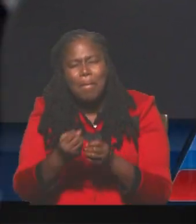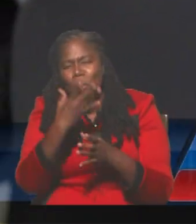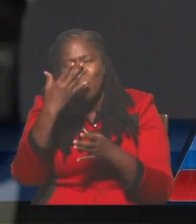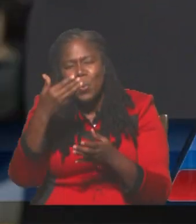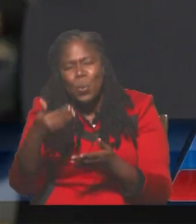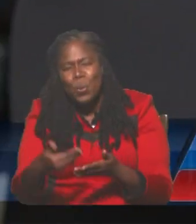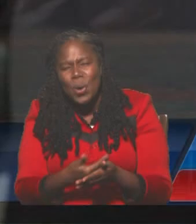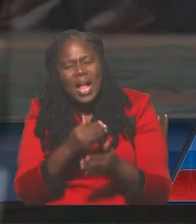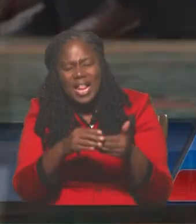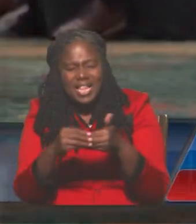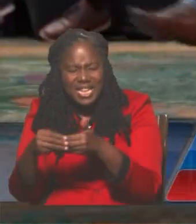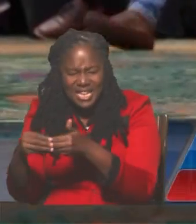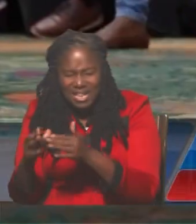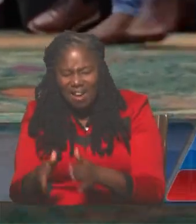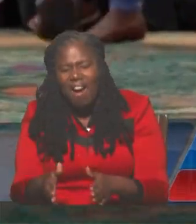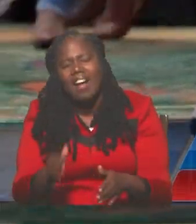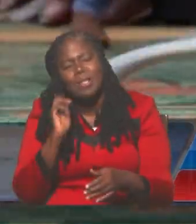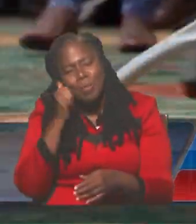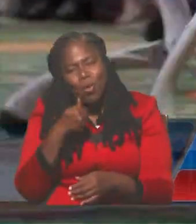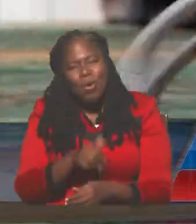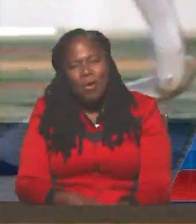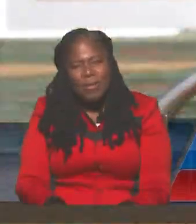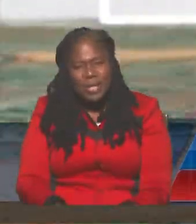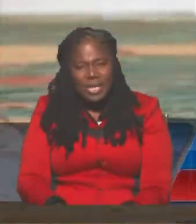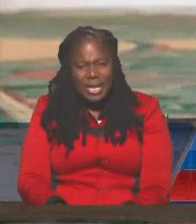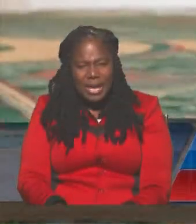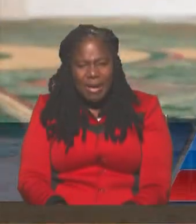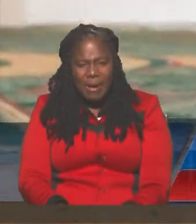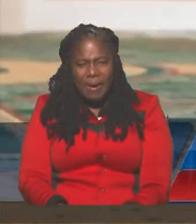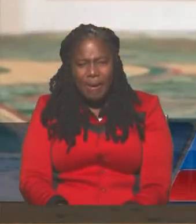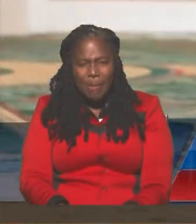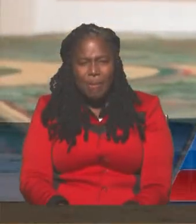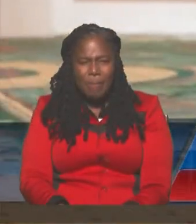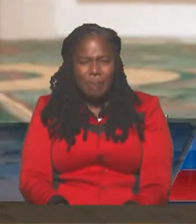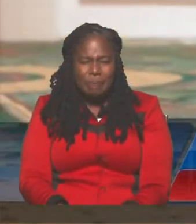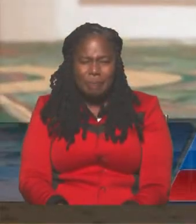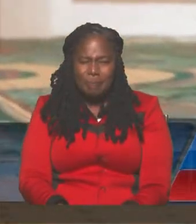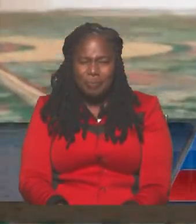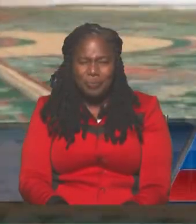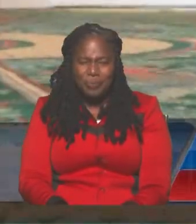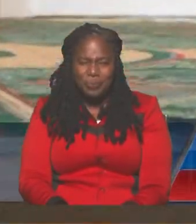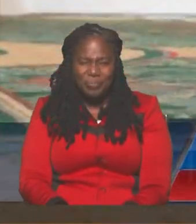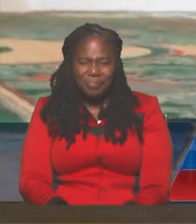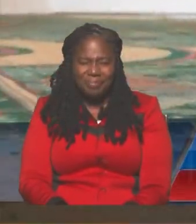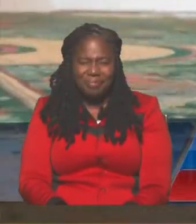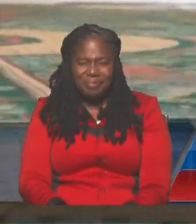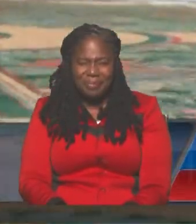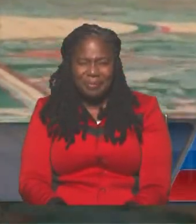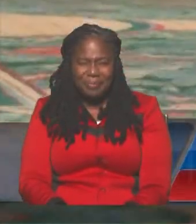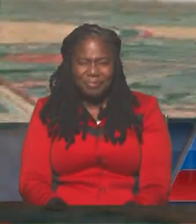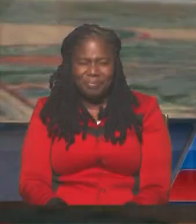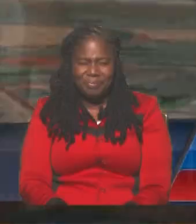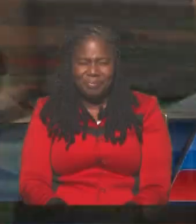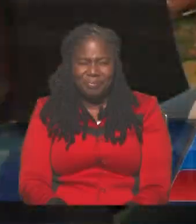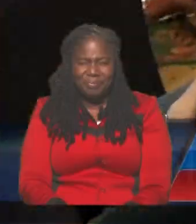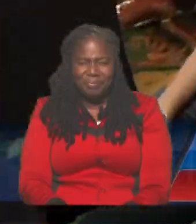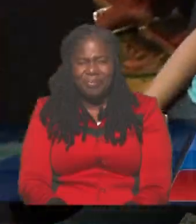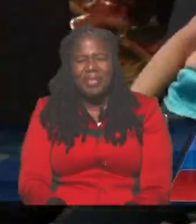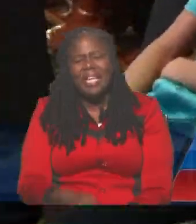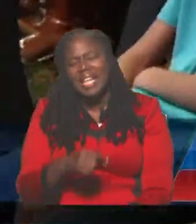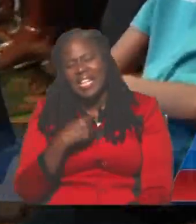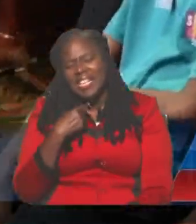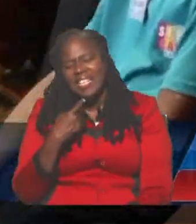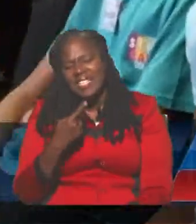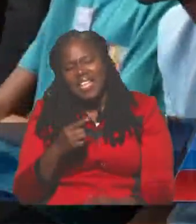Tobago House of Assembly Secretary of Education, Research and Technologies, Arisha Hackett, commended TITL for continuing to shape